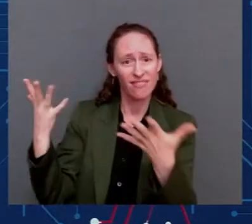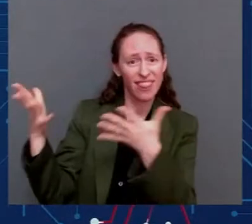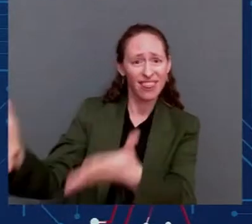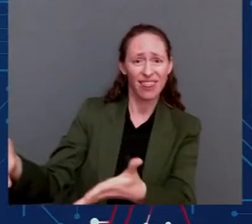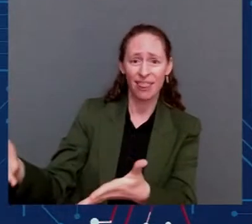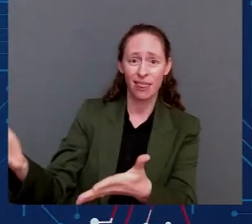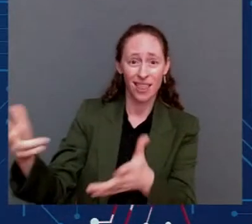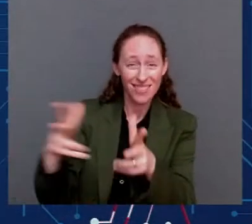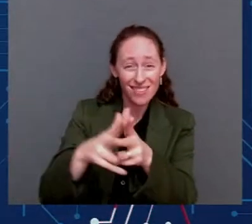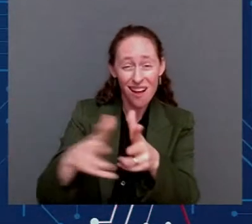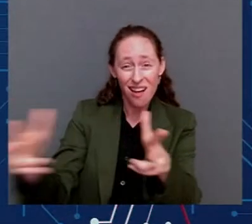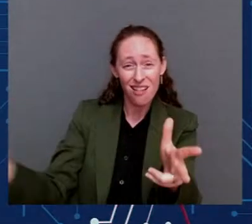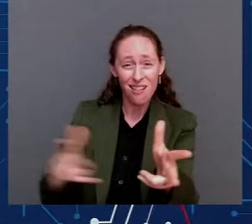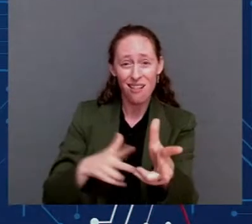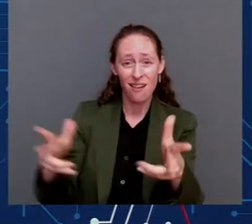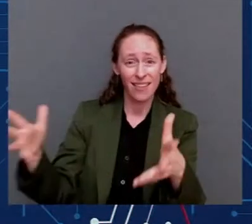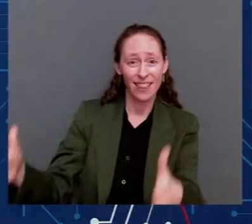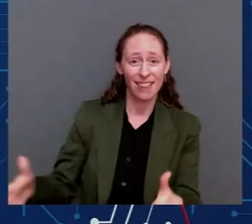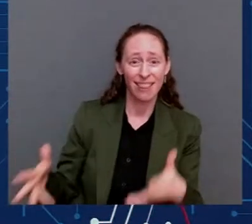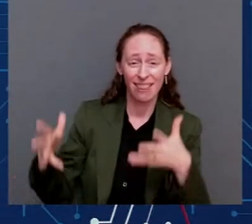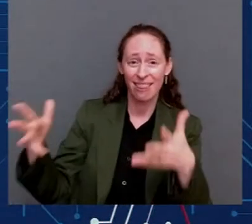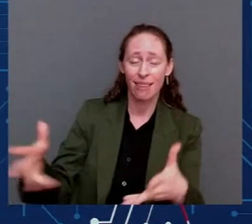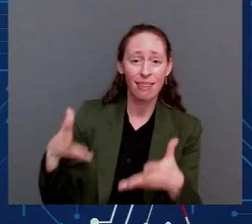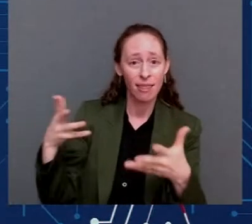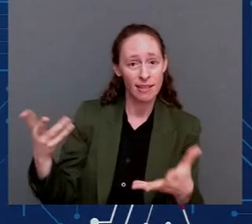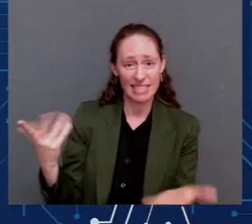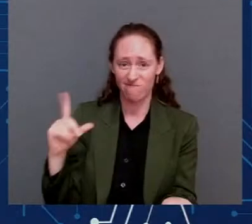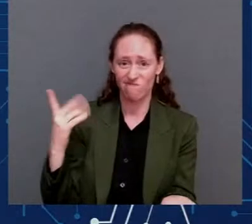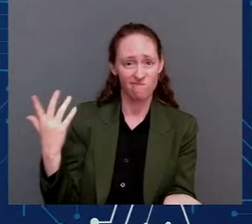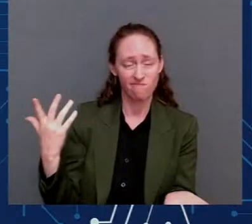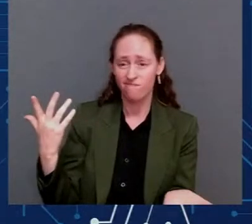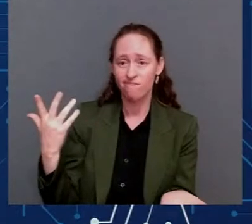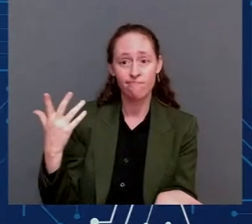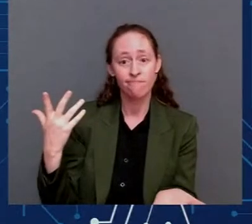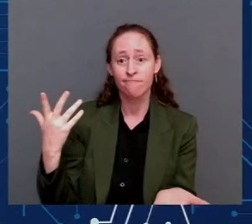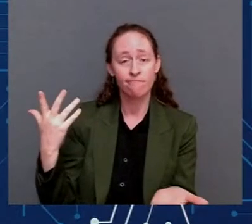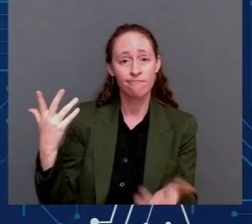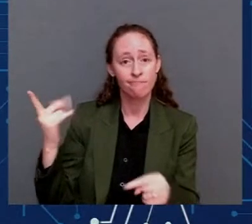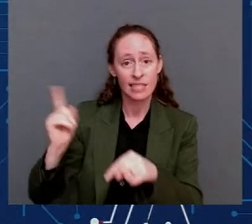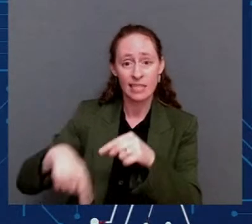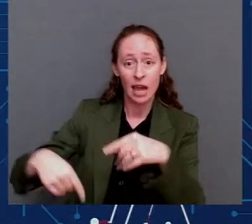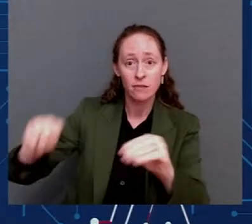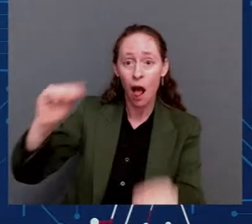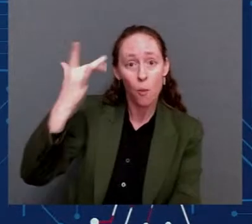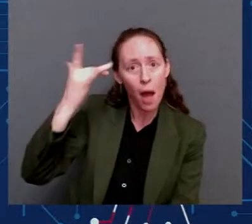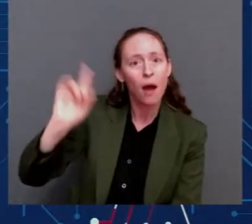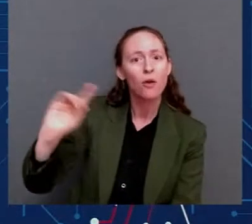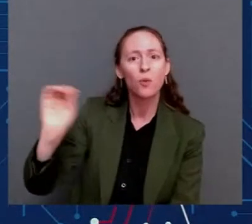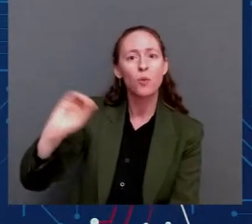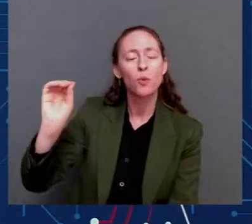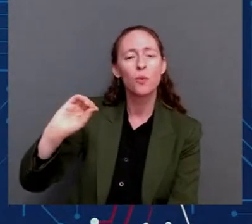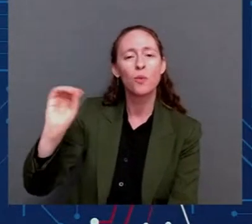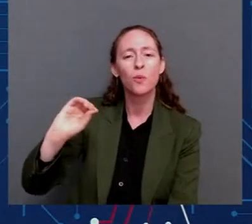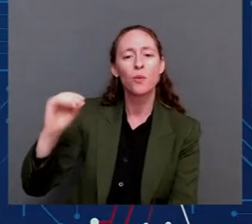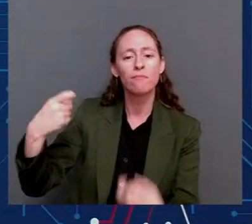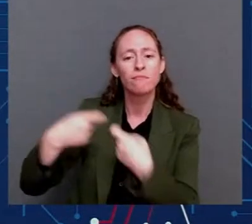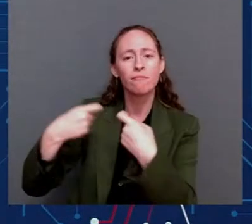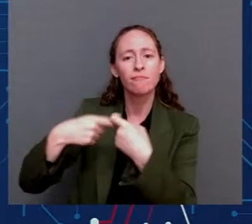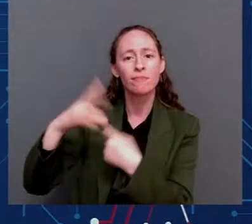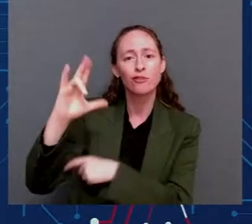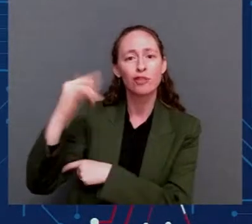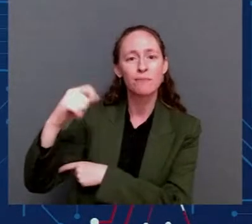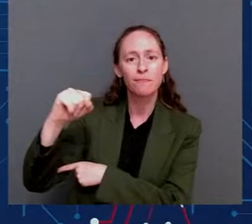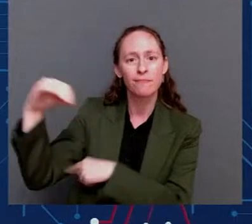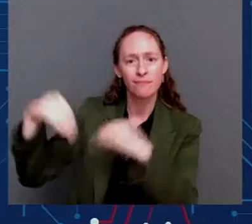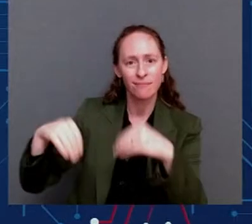internationally sourced semiconductors needed to finish their production. America's economy, Michigan's workers should not have to